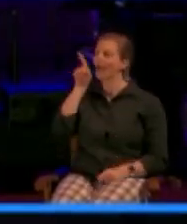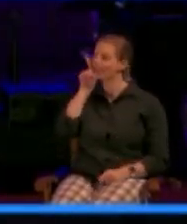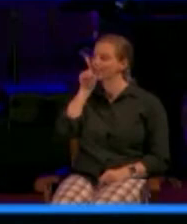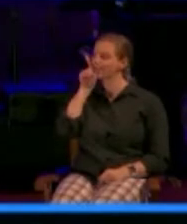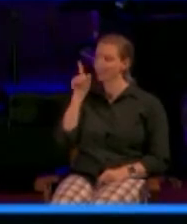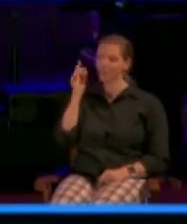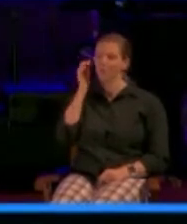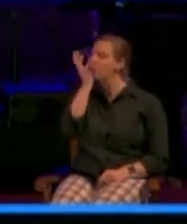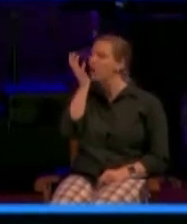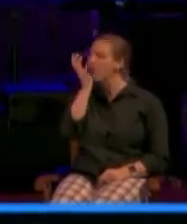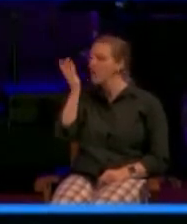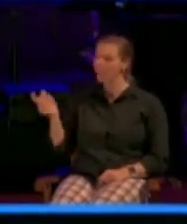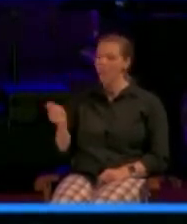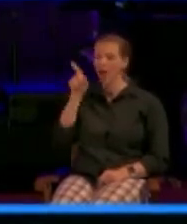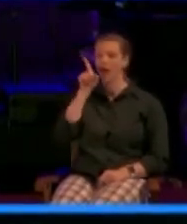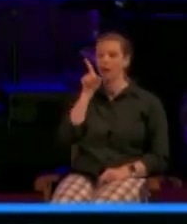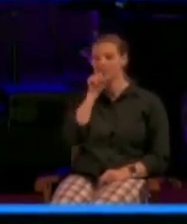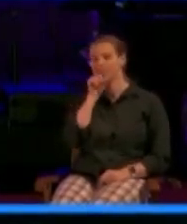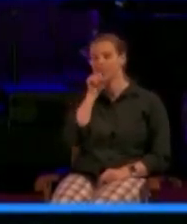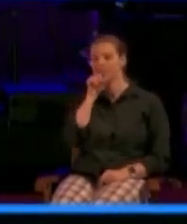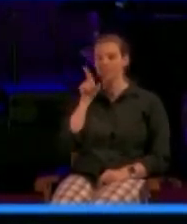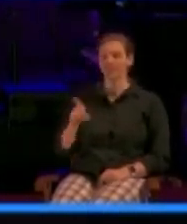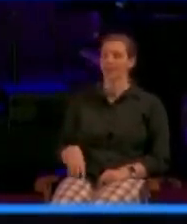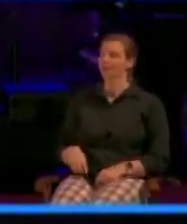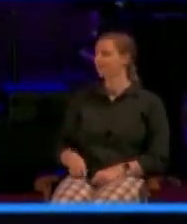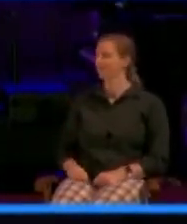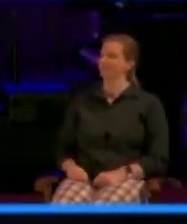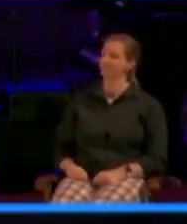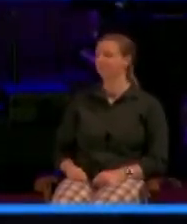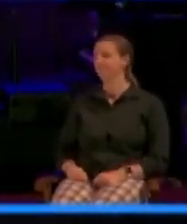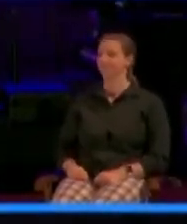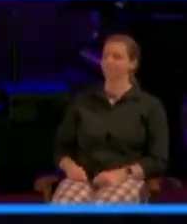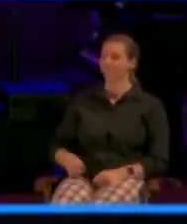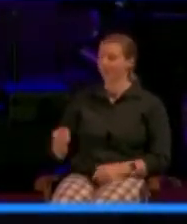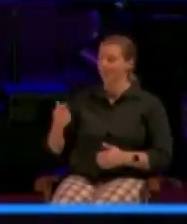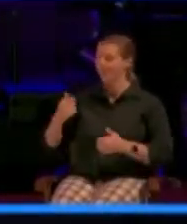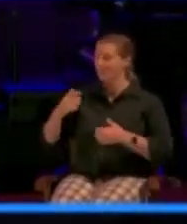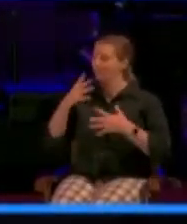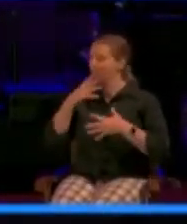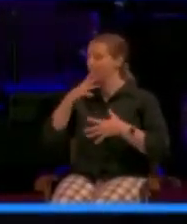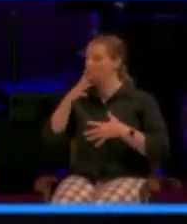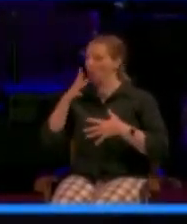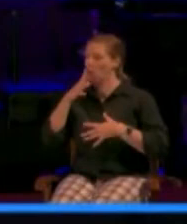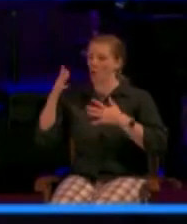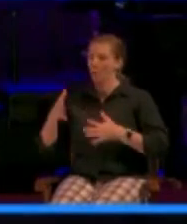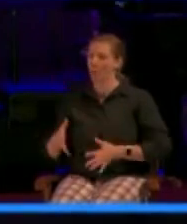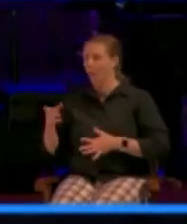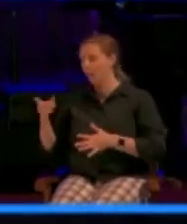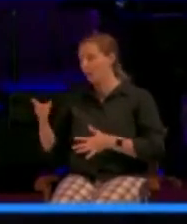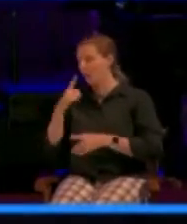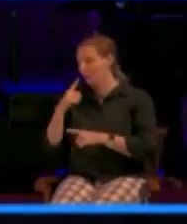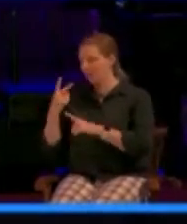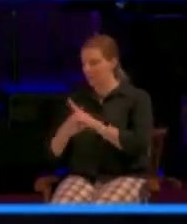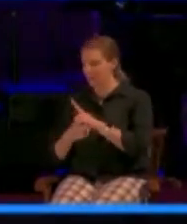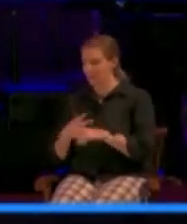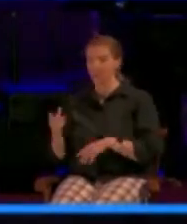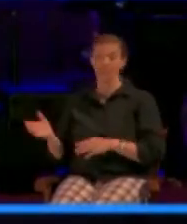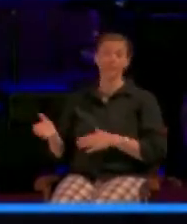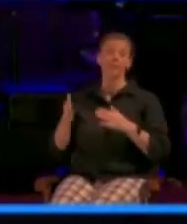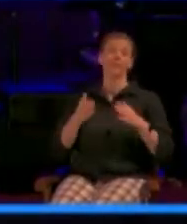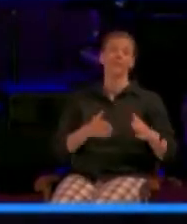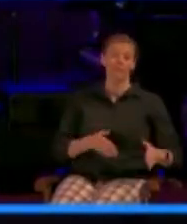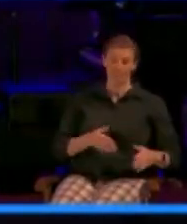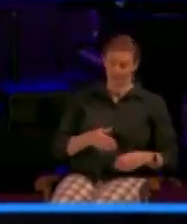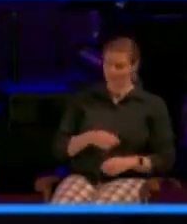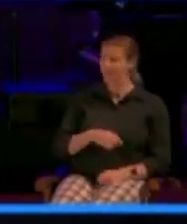He's a farmer. He does that 3 or 4 months. One time, though, he dresses up as a pirate. He's got the little patch over his eye, the hat, everything.